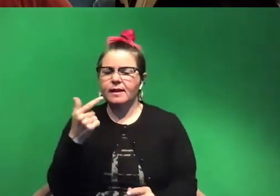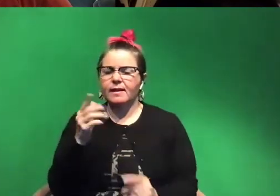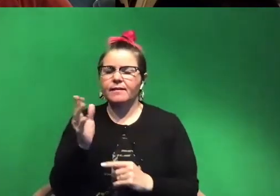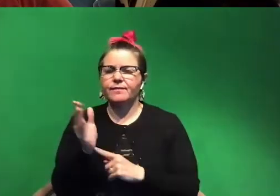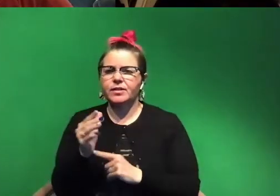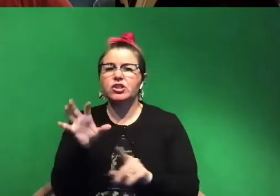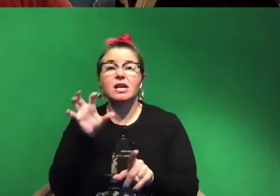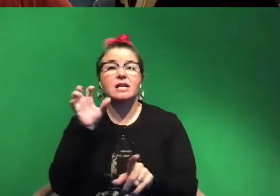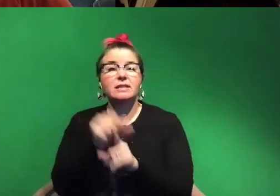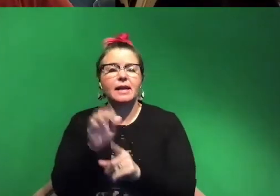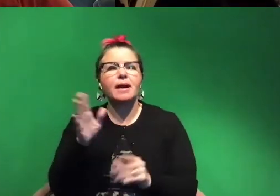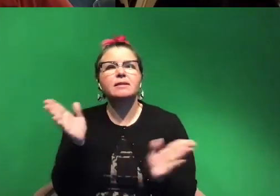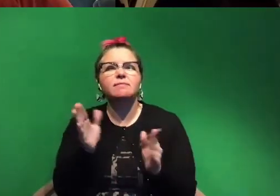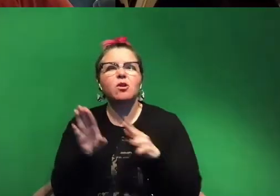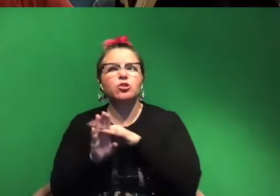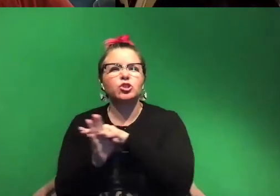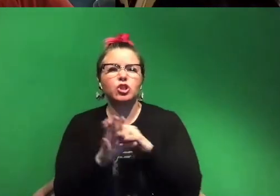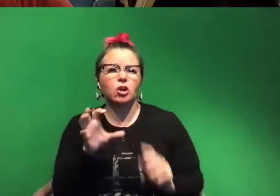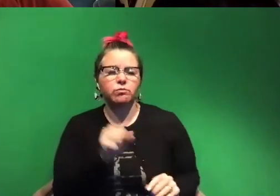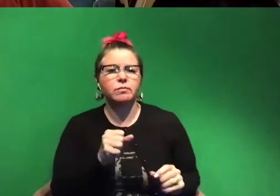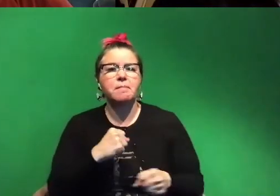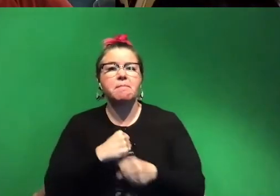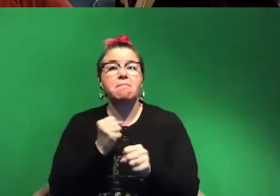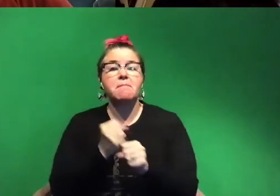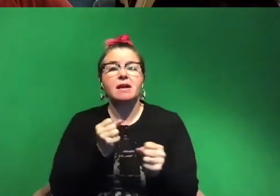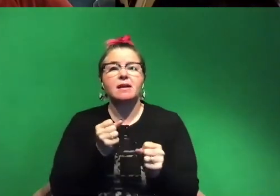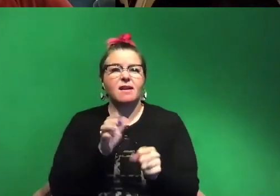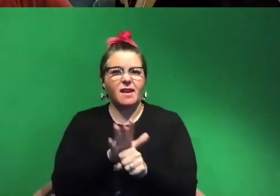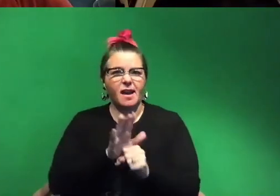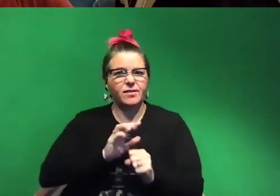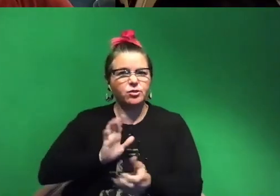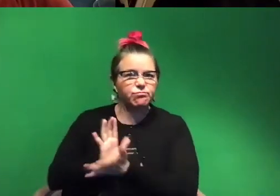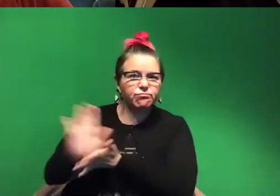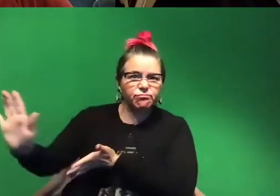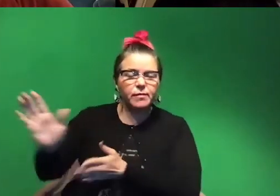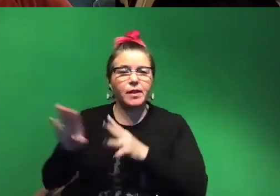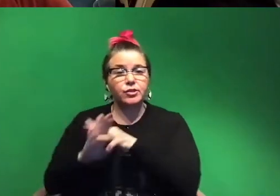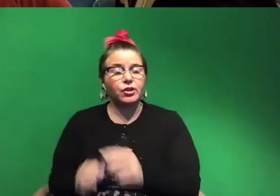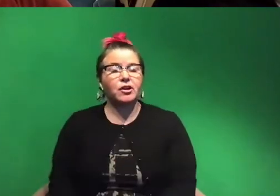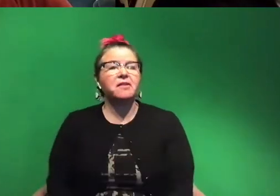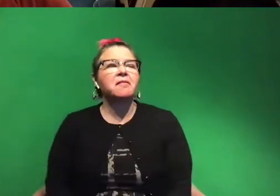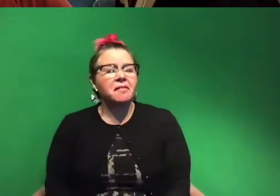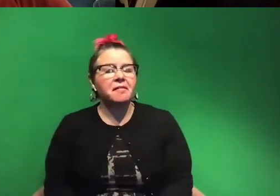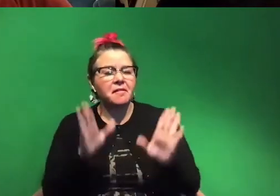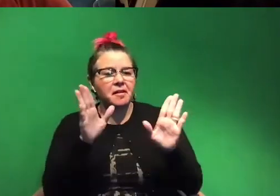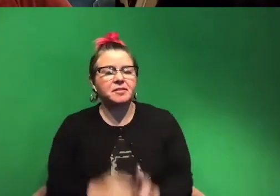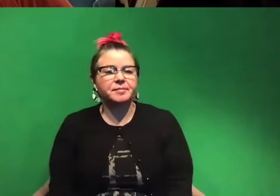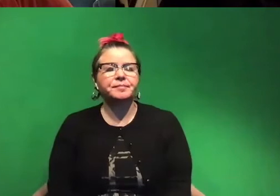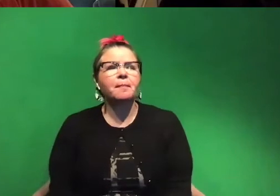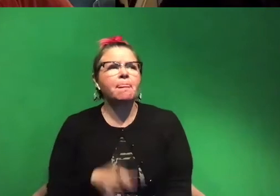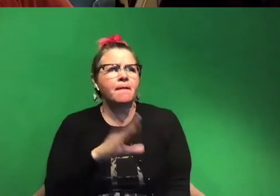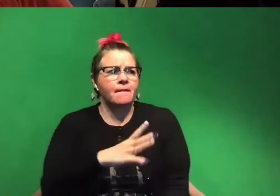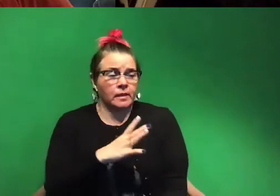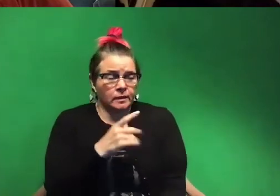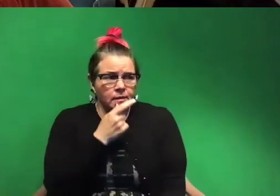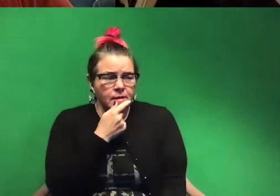attacked by a small shark, and it actually produces enough to ward off that shark. Awesome. That's super cool. So, okay,